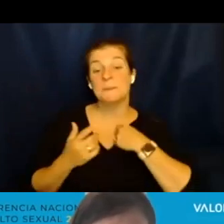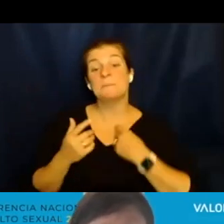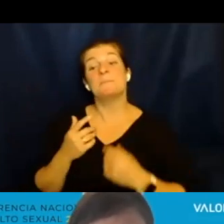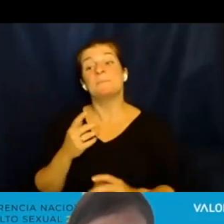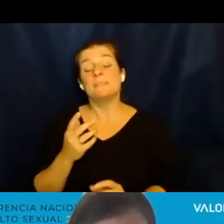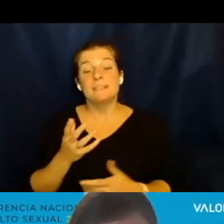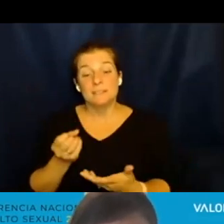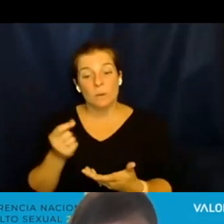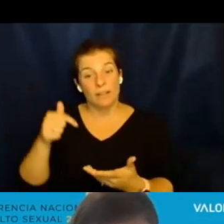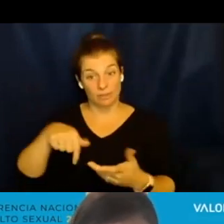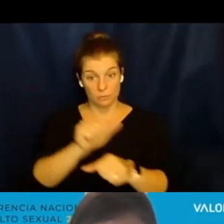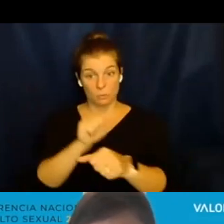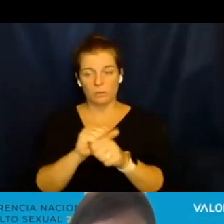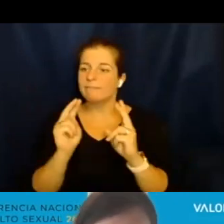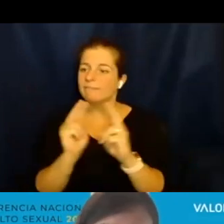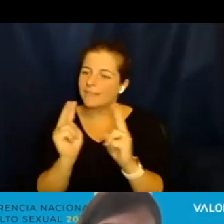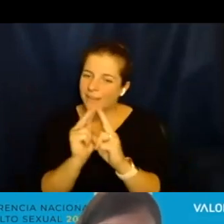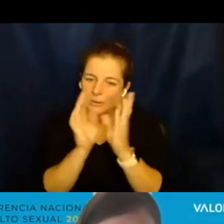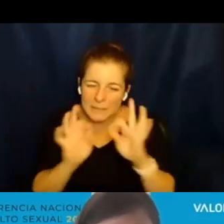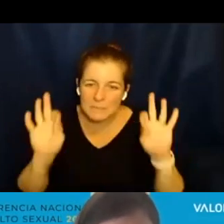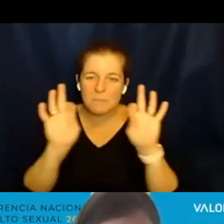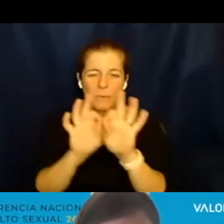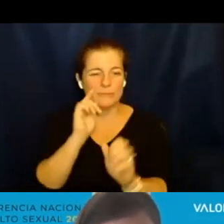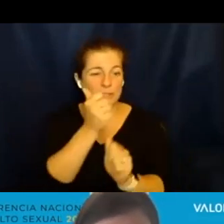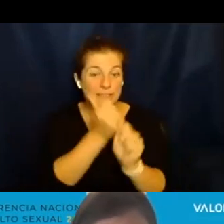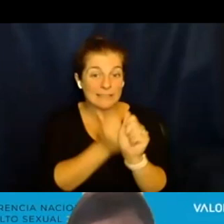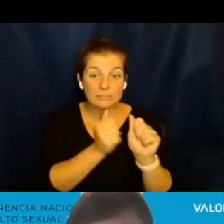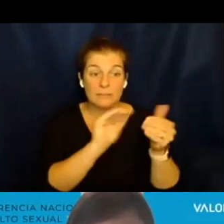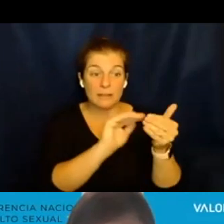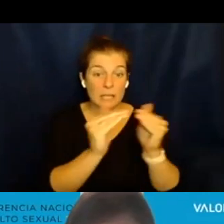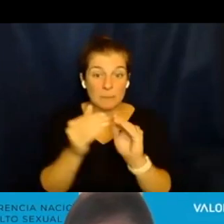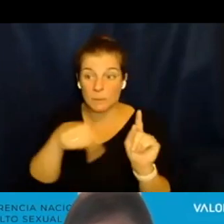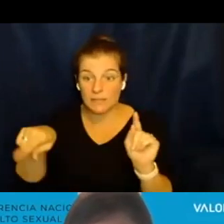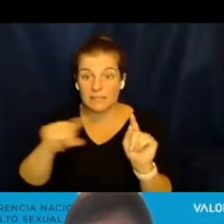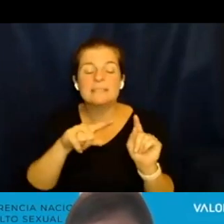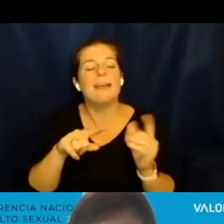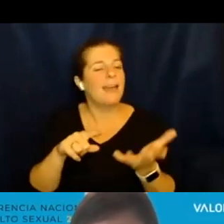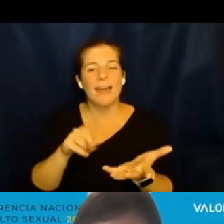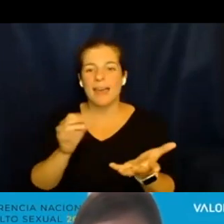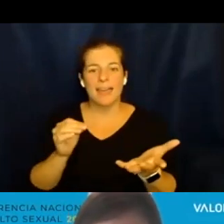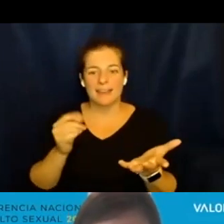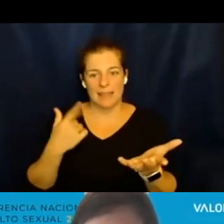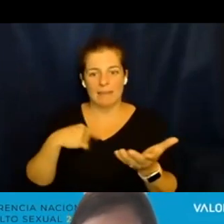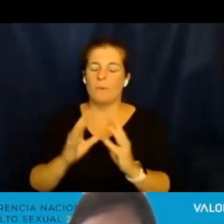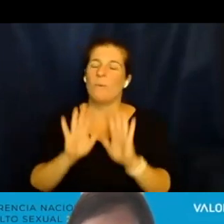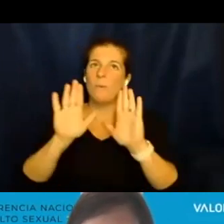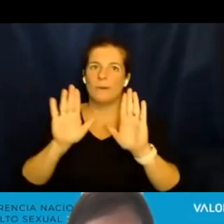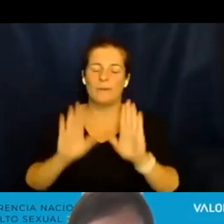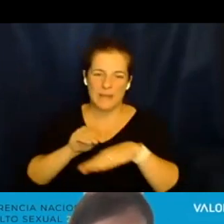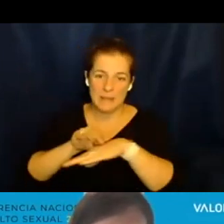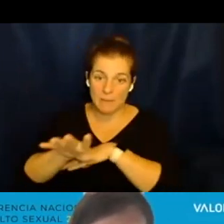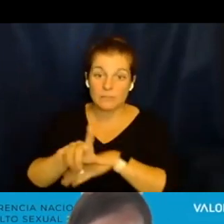important work in each one of these communities. And they are having such a wonderful impact. And we are valor.